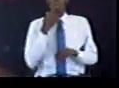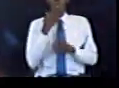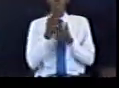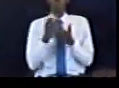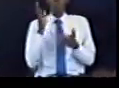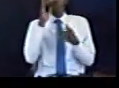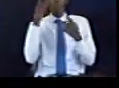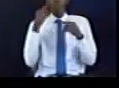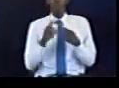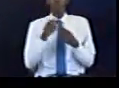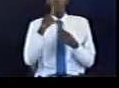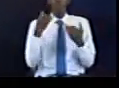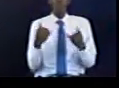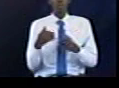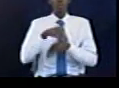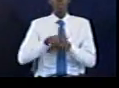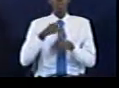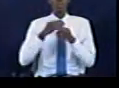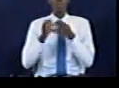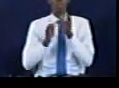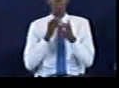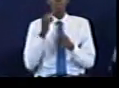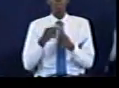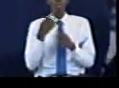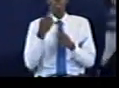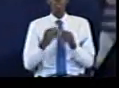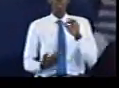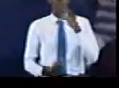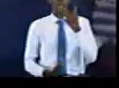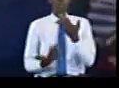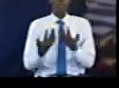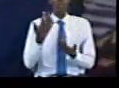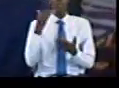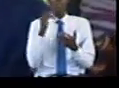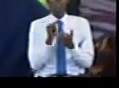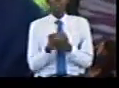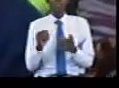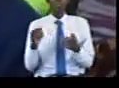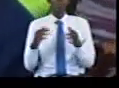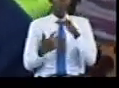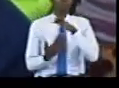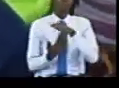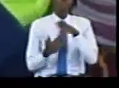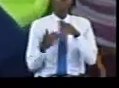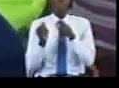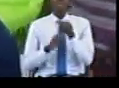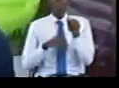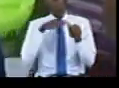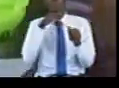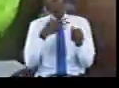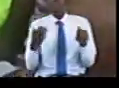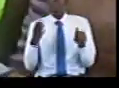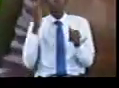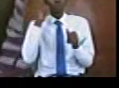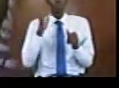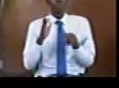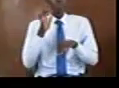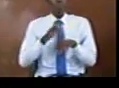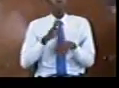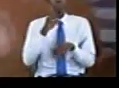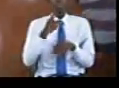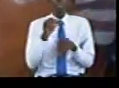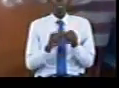A fire that burns every impurity will be taken away. the fire, the flame that takes away